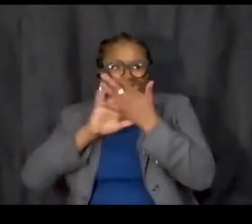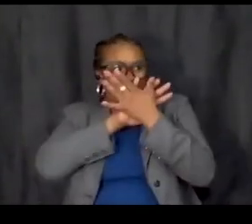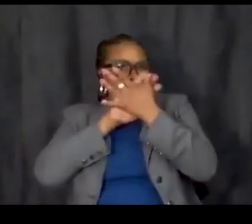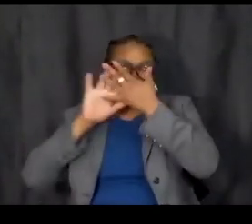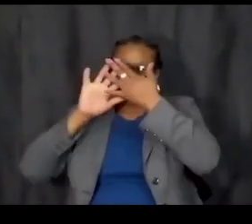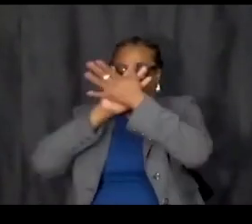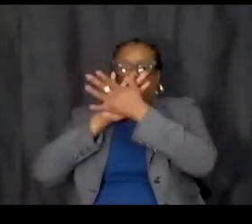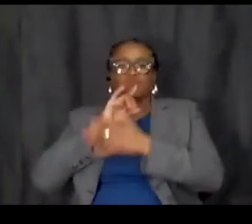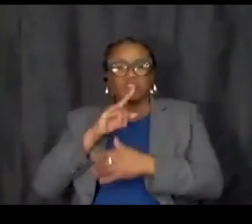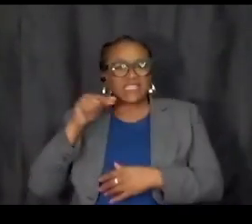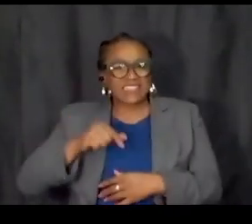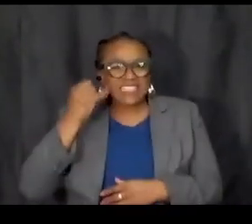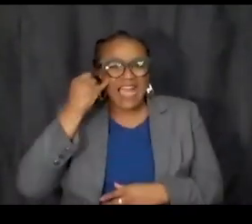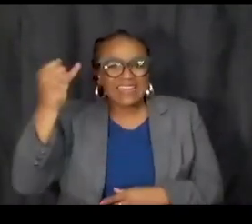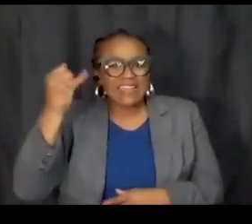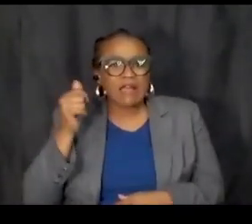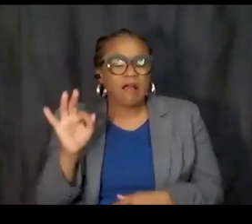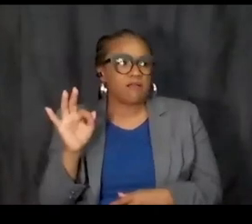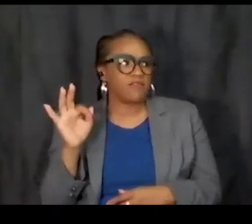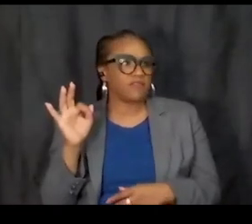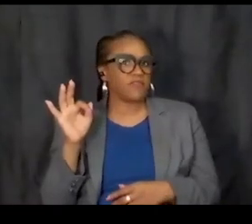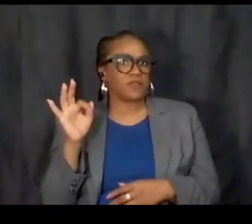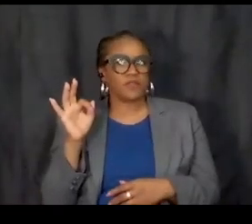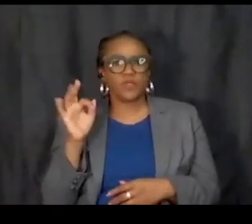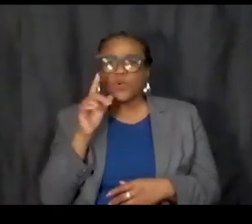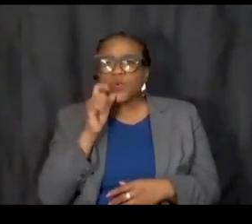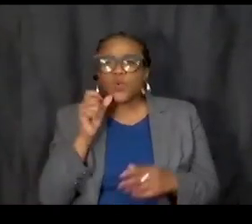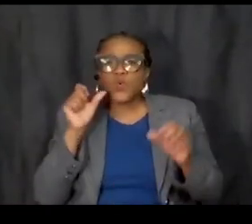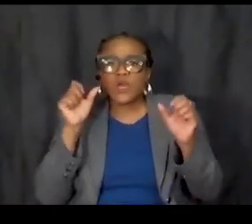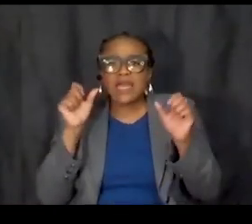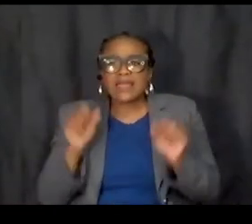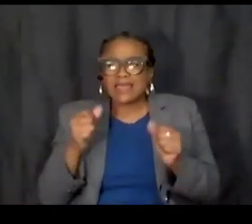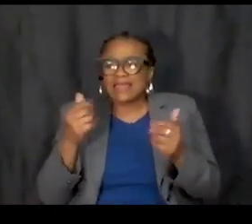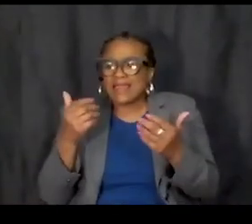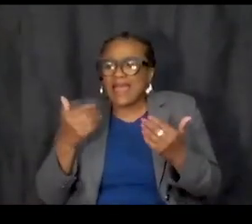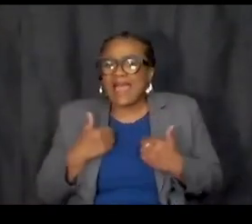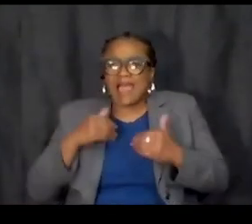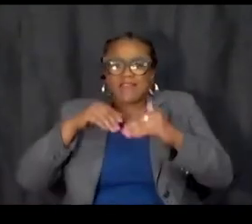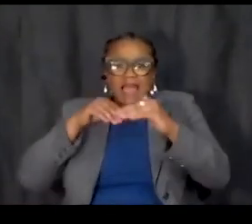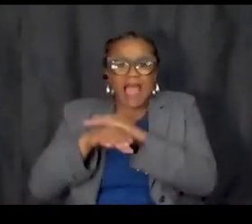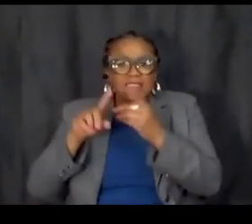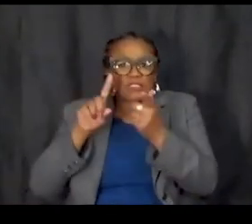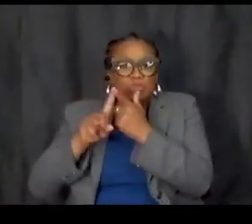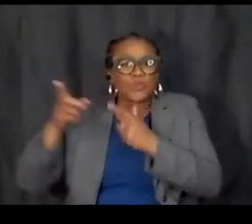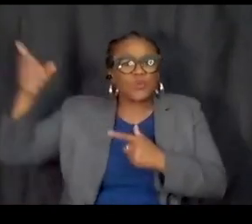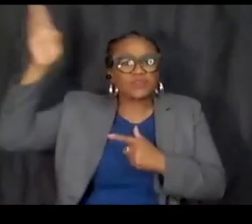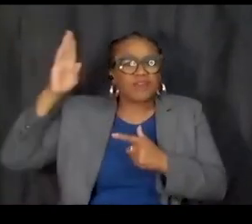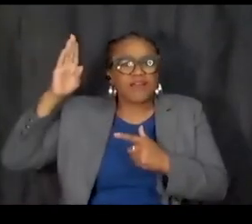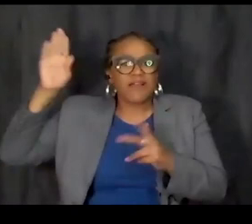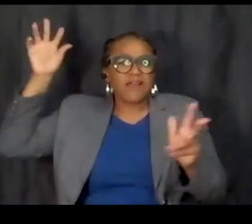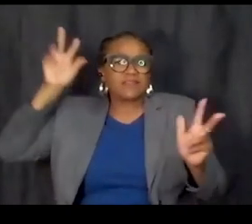who gets access to the divine. If the way that we access to the divine is through a kind of